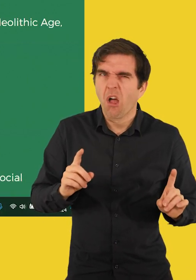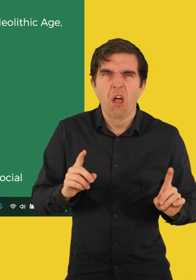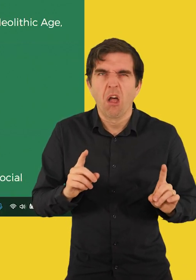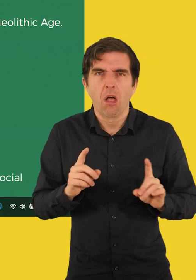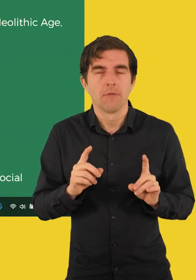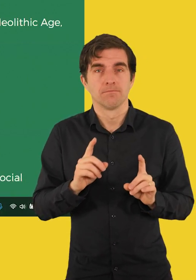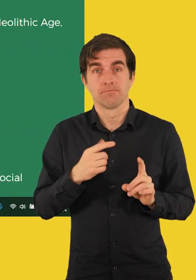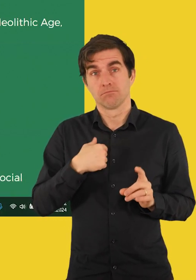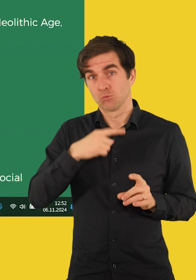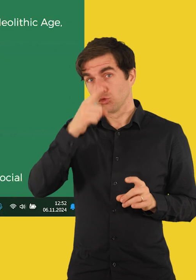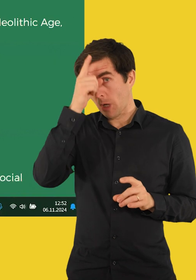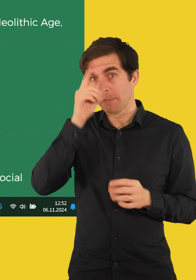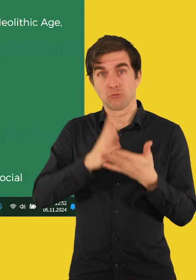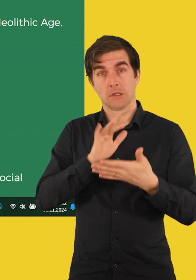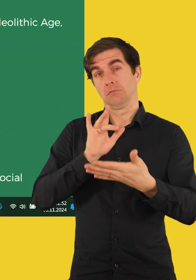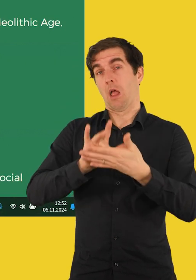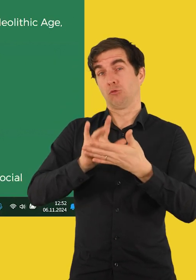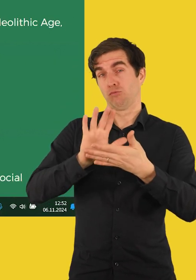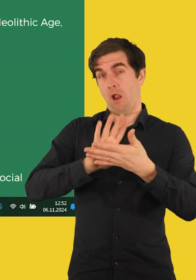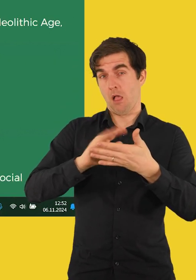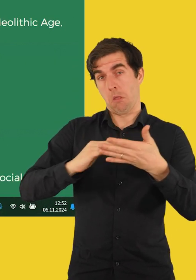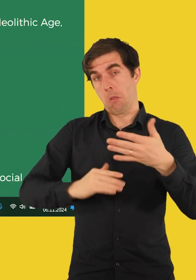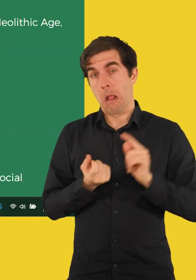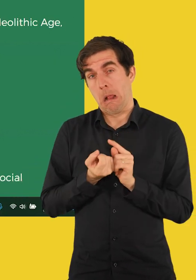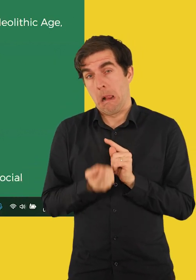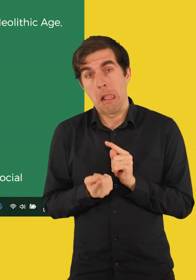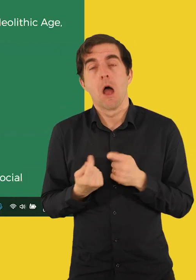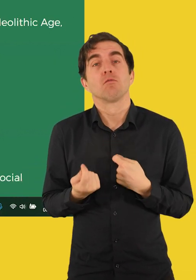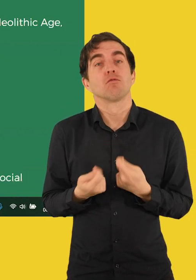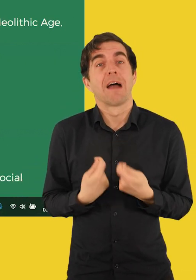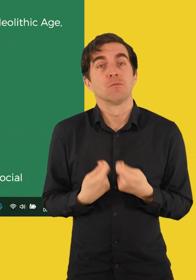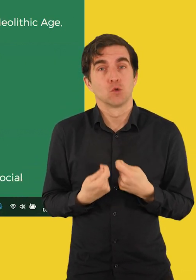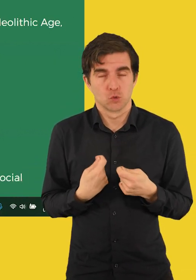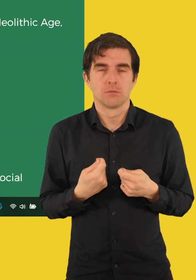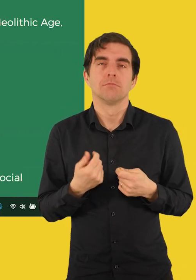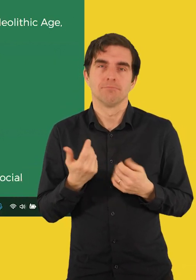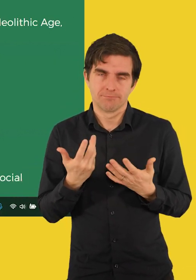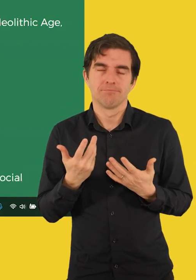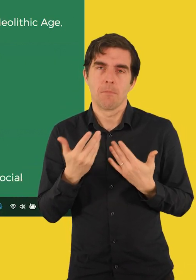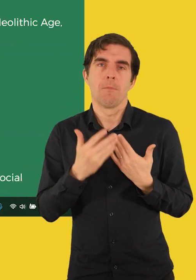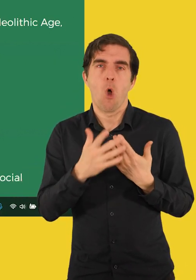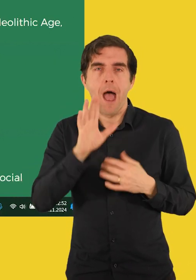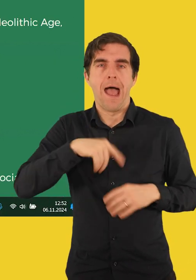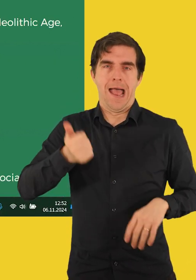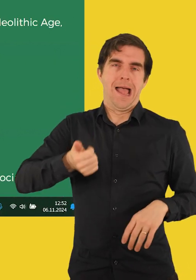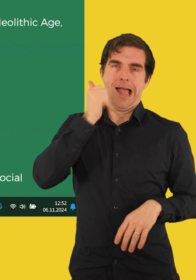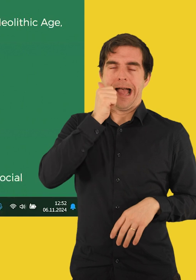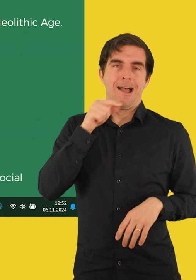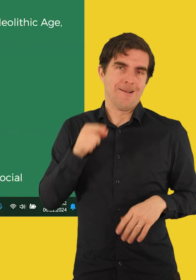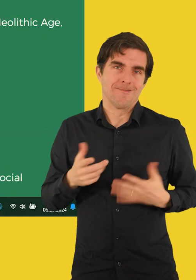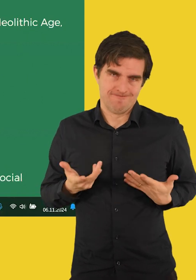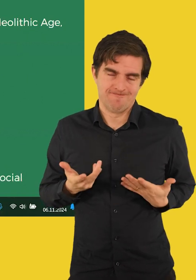it. We are located in Germany, in central Germany near Frankfurt. That's probably more